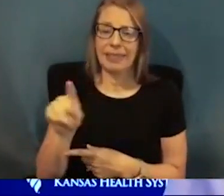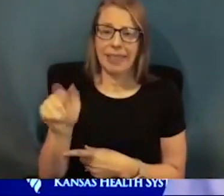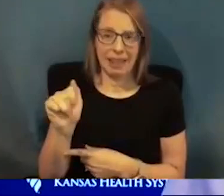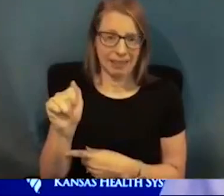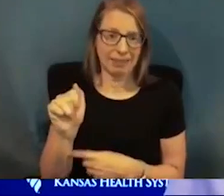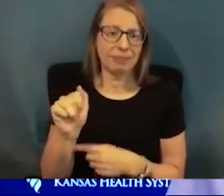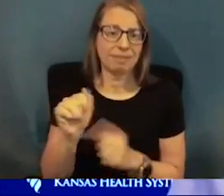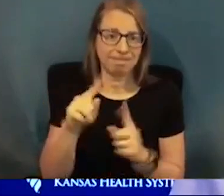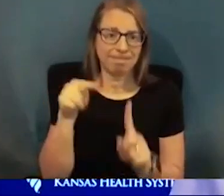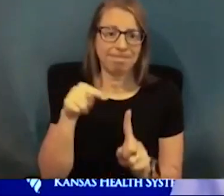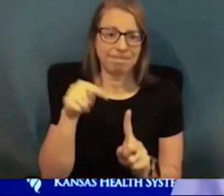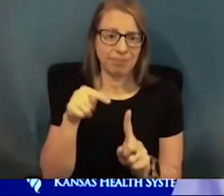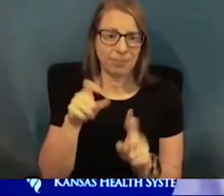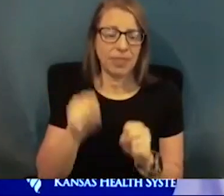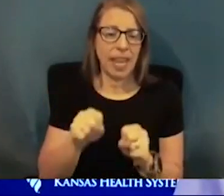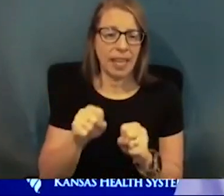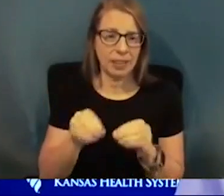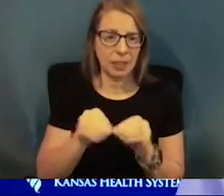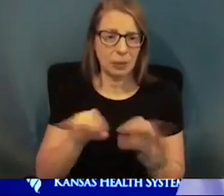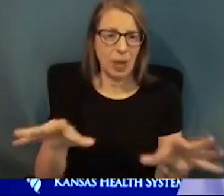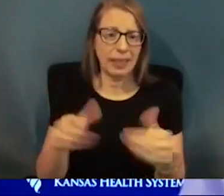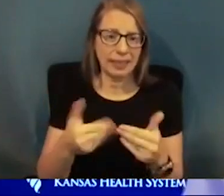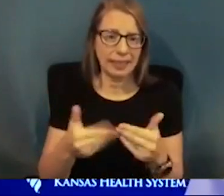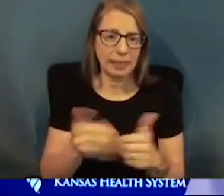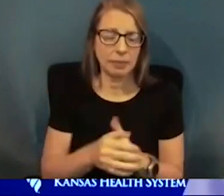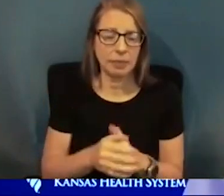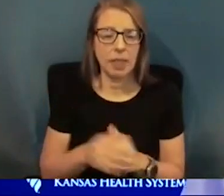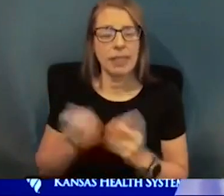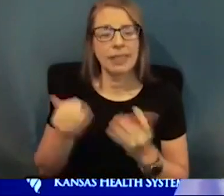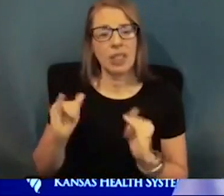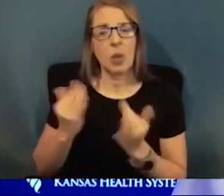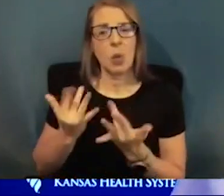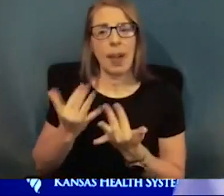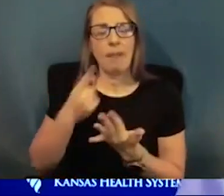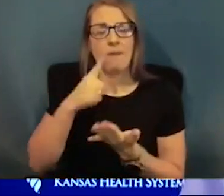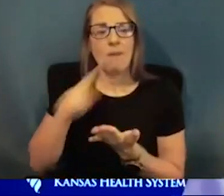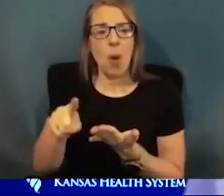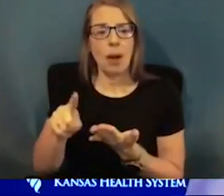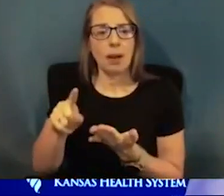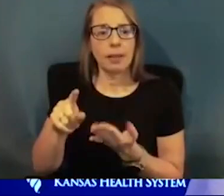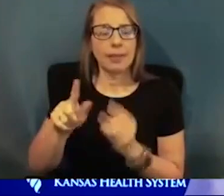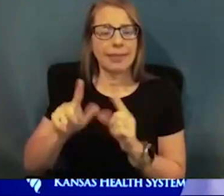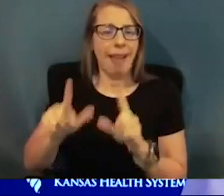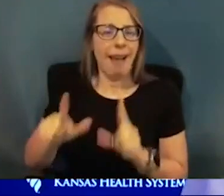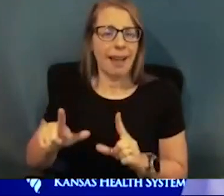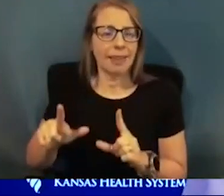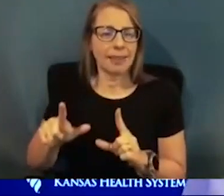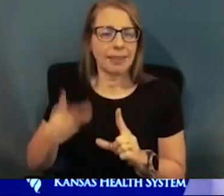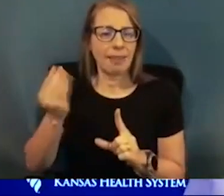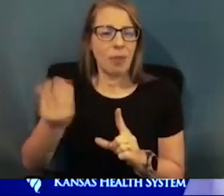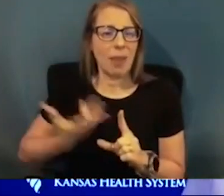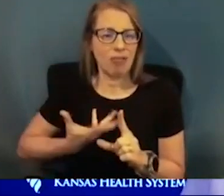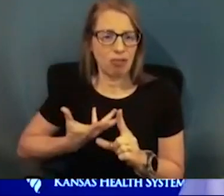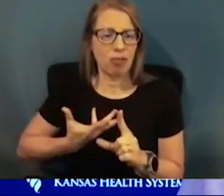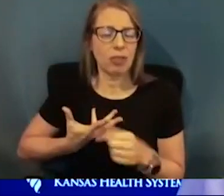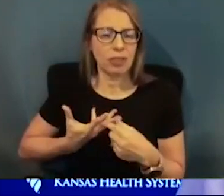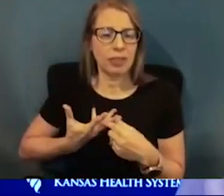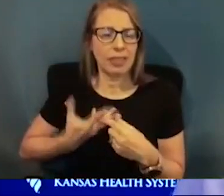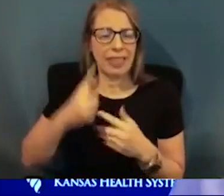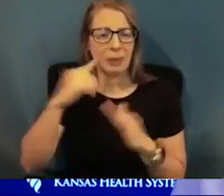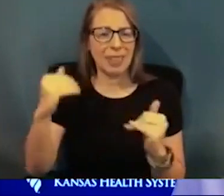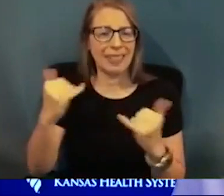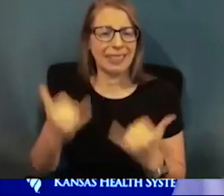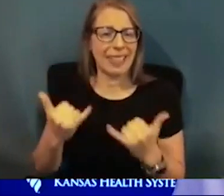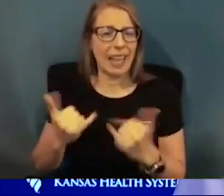still waiting for that unpublished data set or slide set. We are expecting that today, so we will see what that